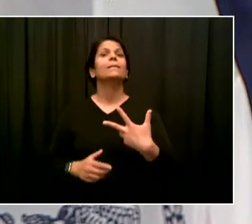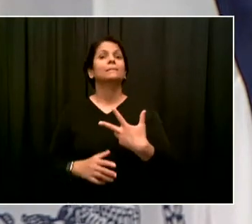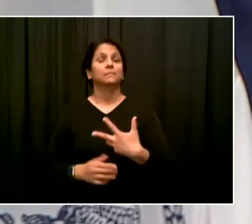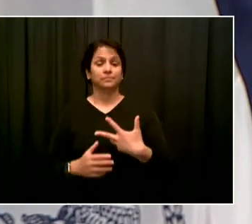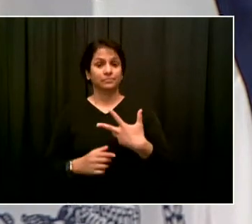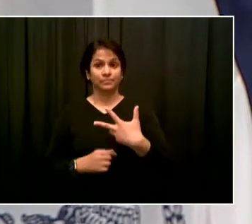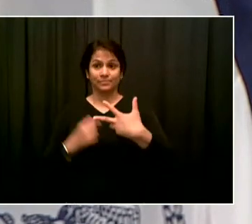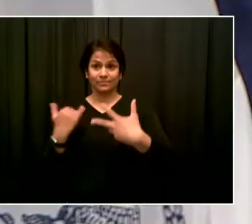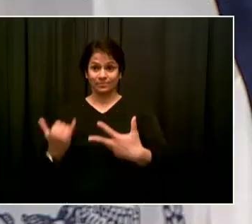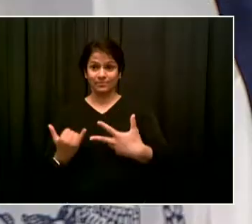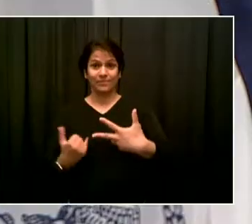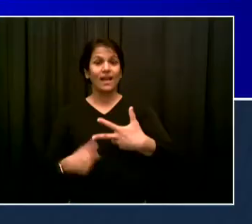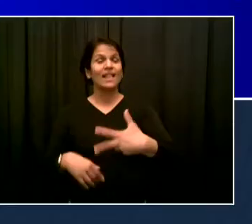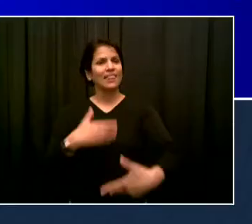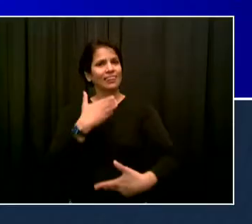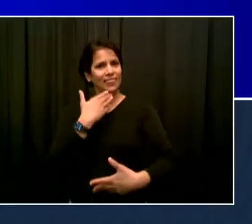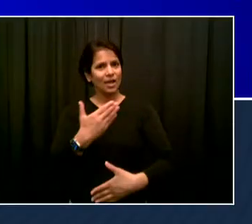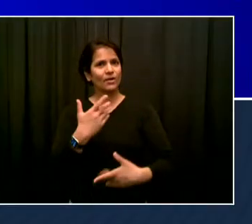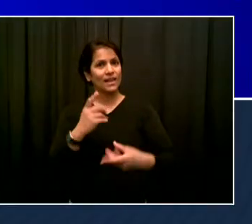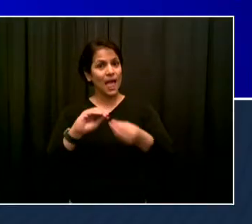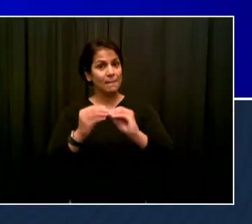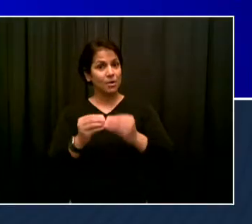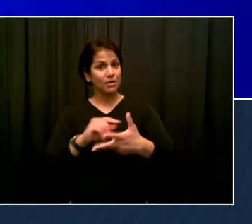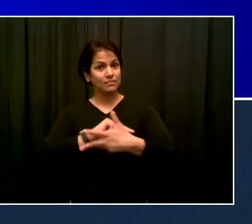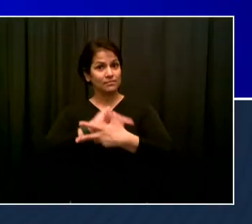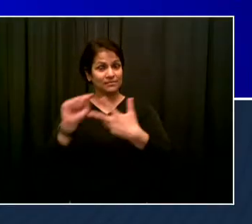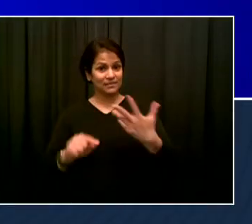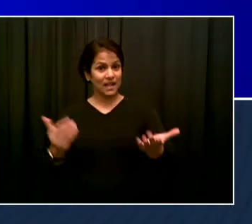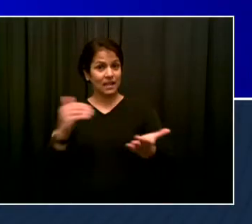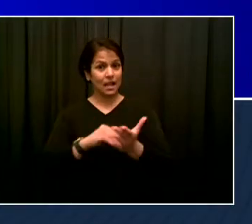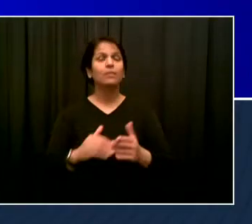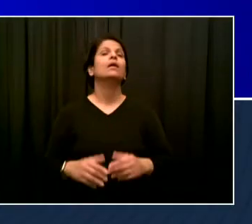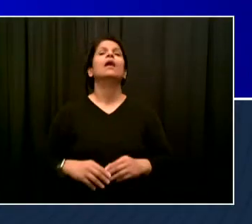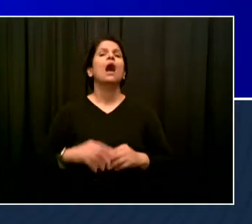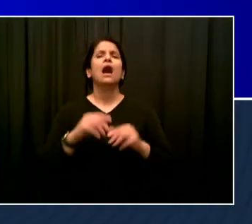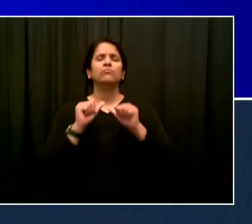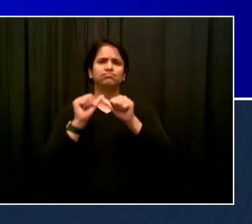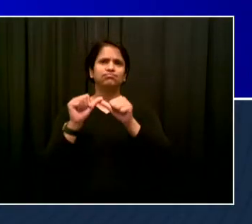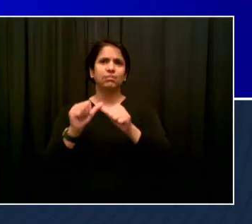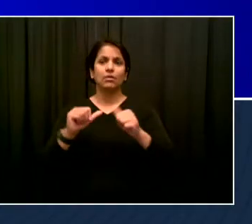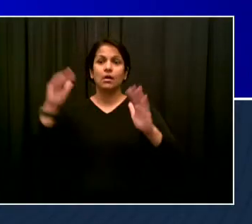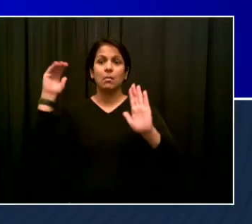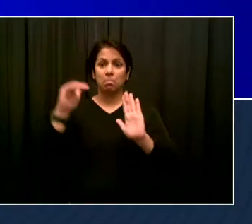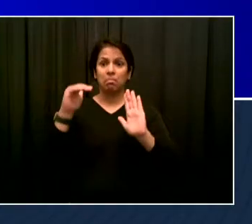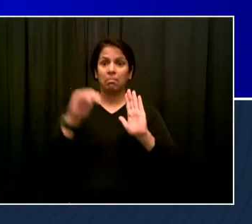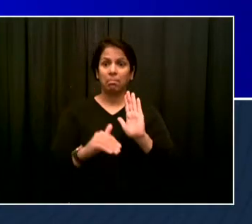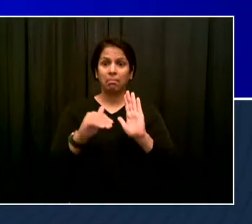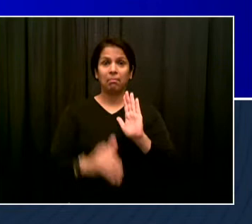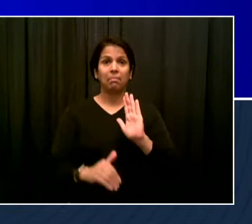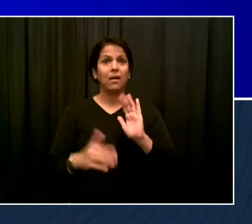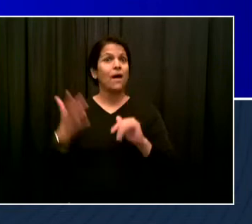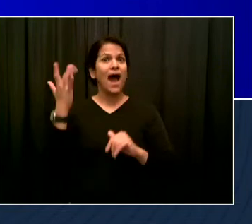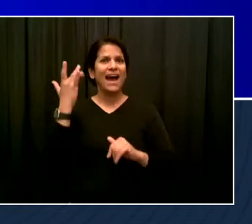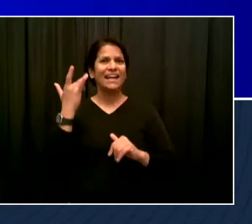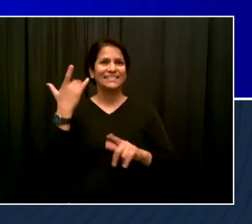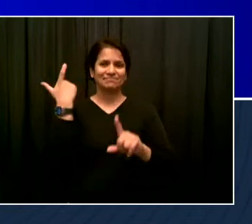news again today, real progress. Why? Because people are getting vaccinated. Dave,